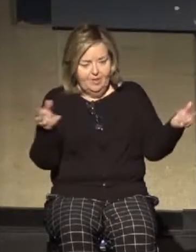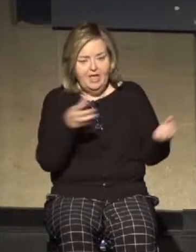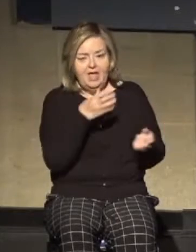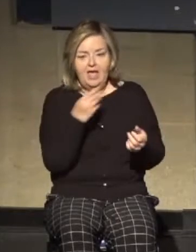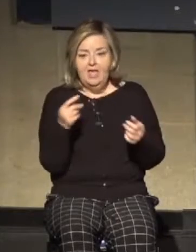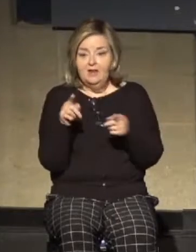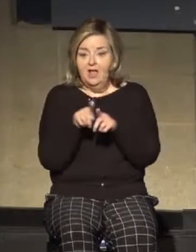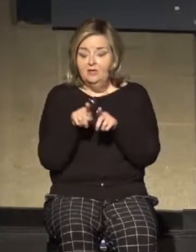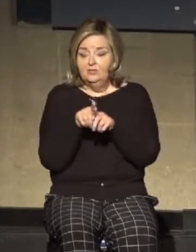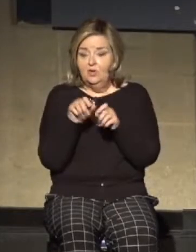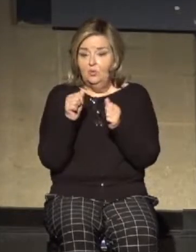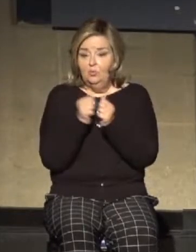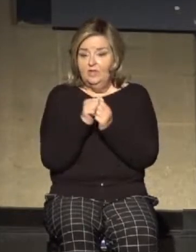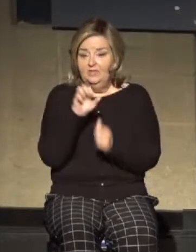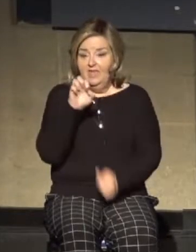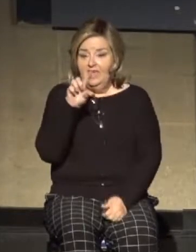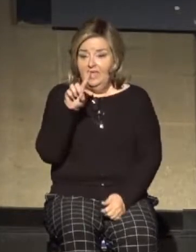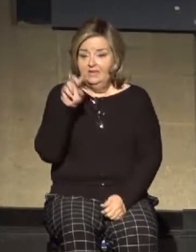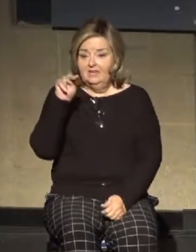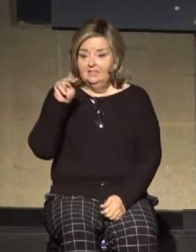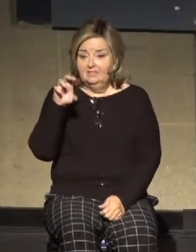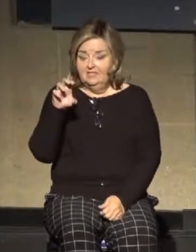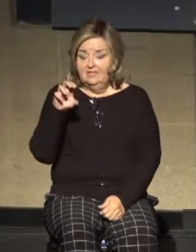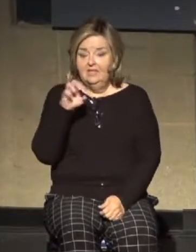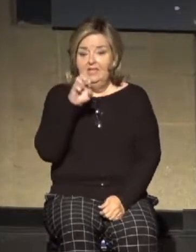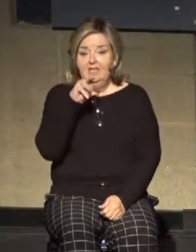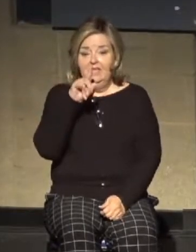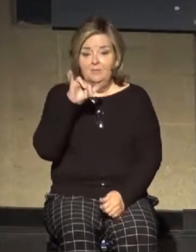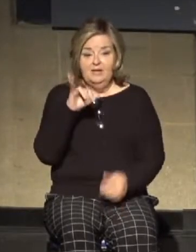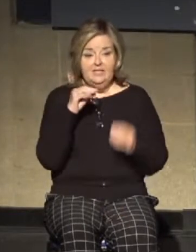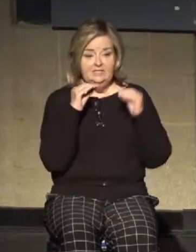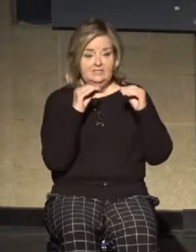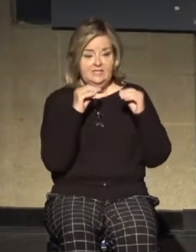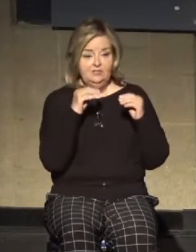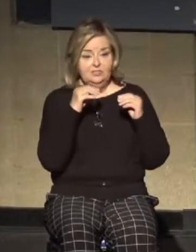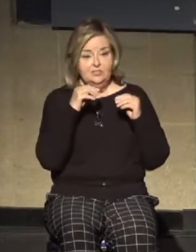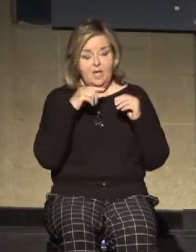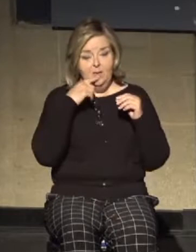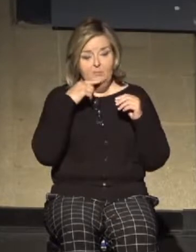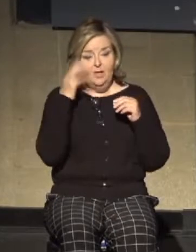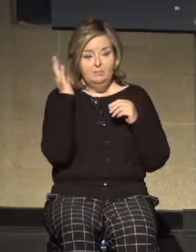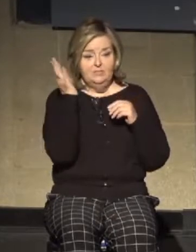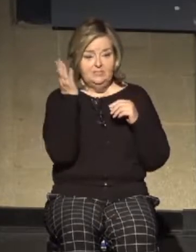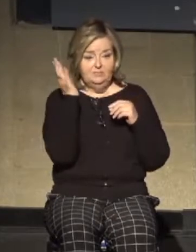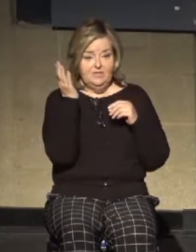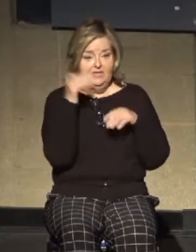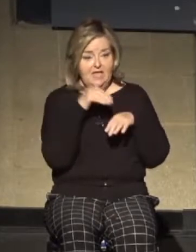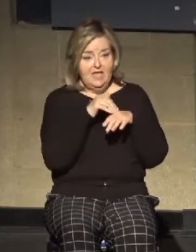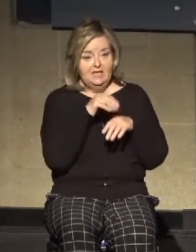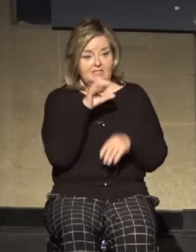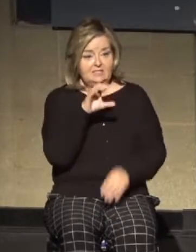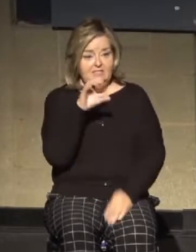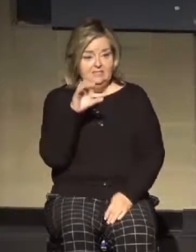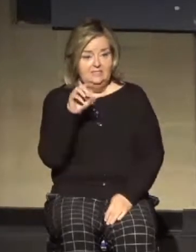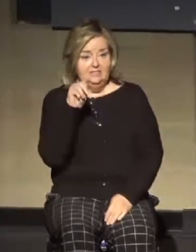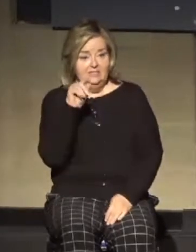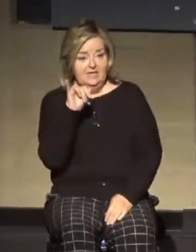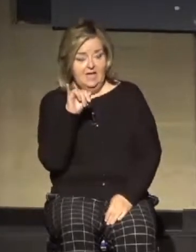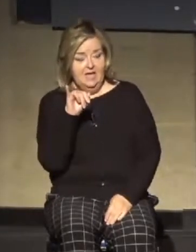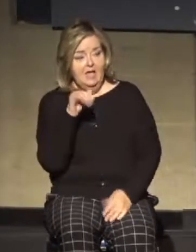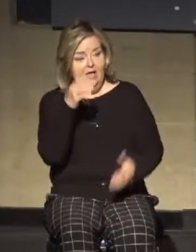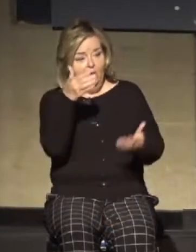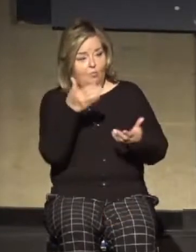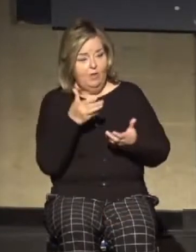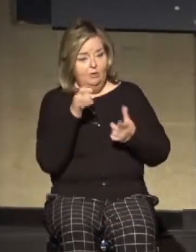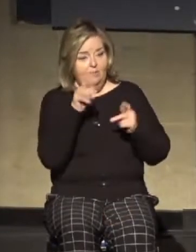her role with EdNC, she also teaches public speaking at CCC&TI. Please join me in welcoming